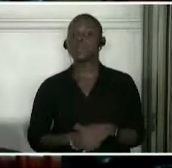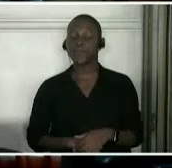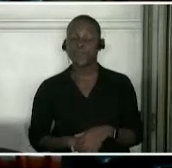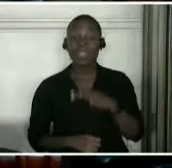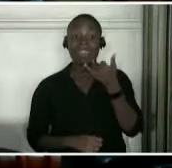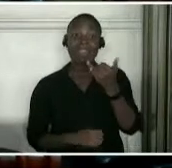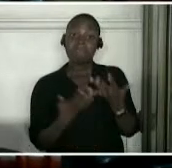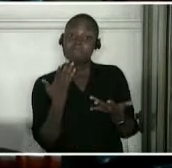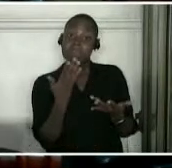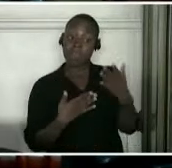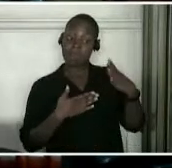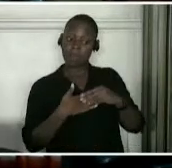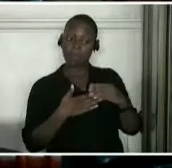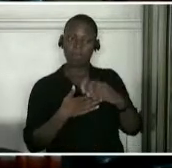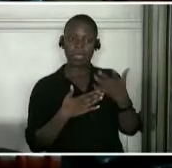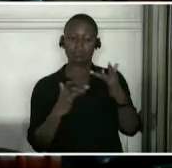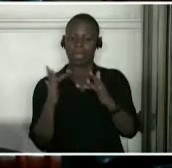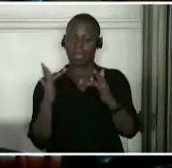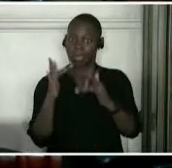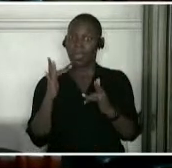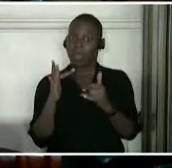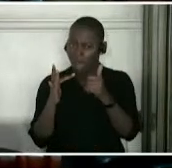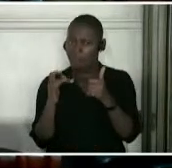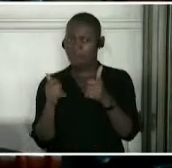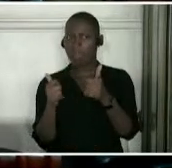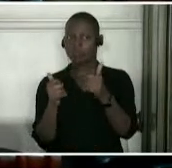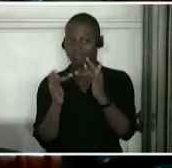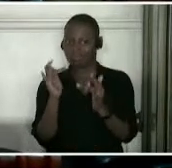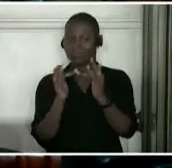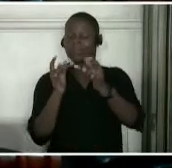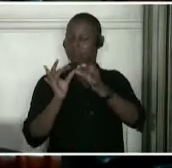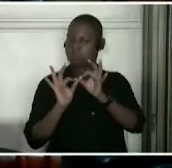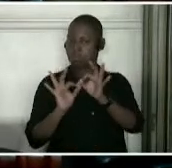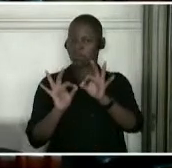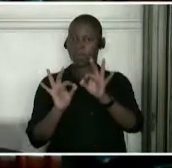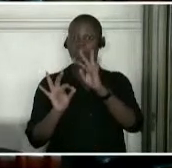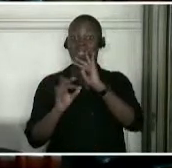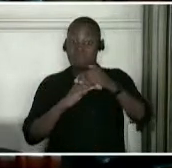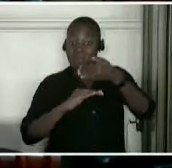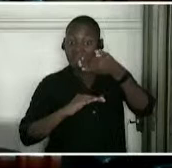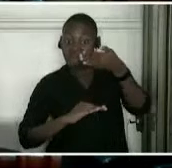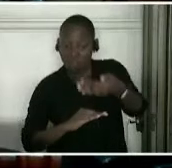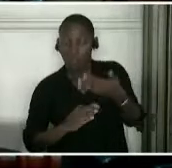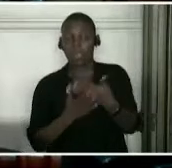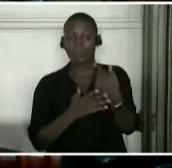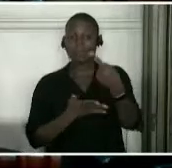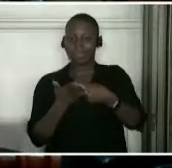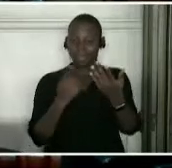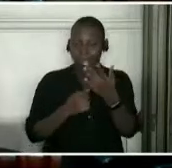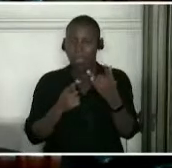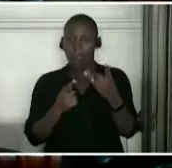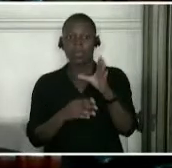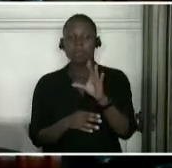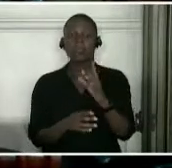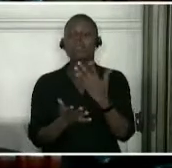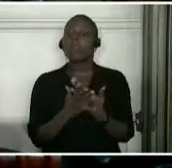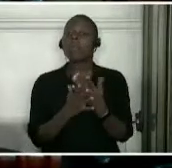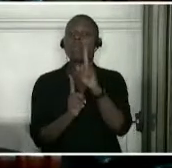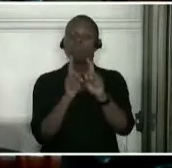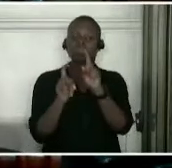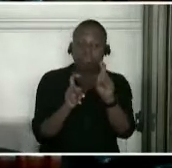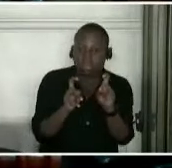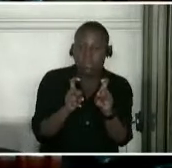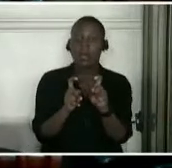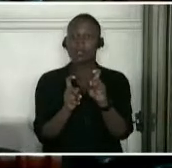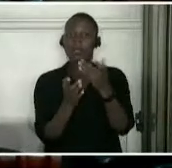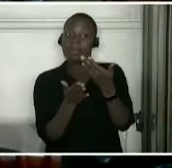If a member regains connectivity before a response to the debate has commenced, the presiding